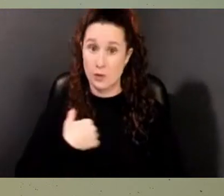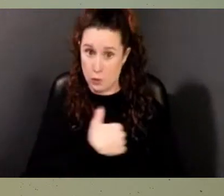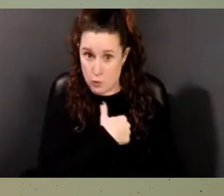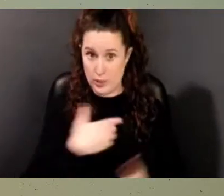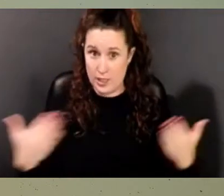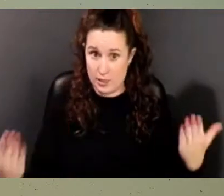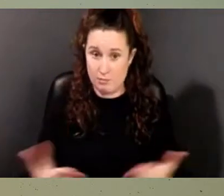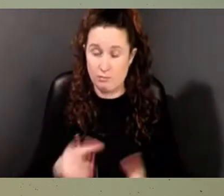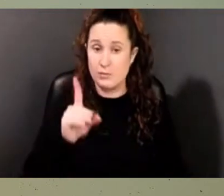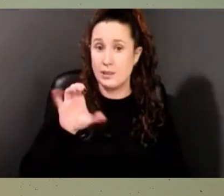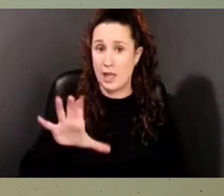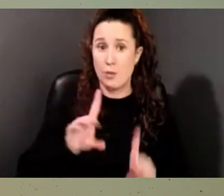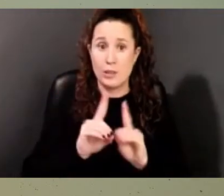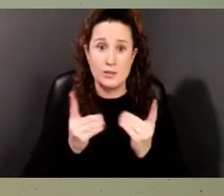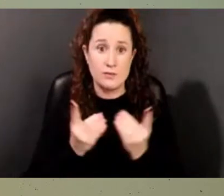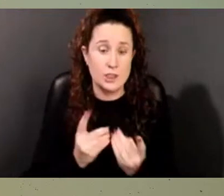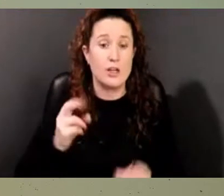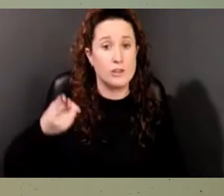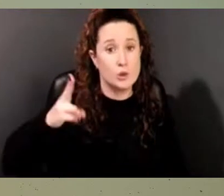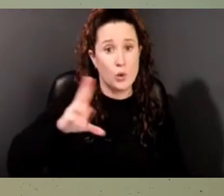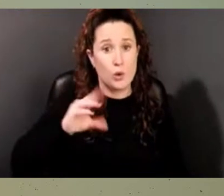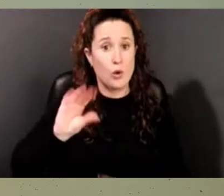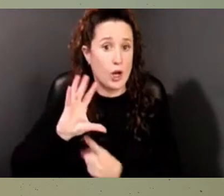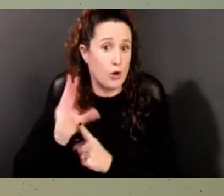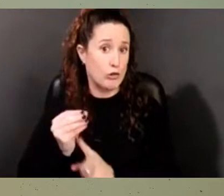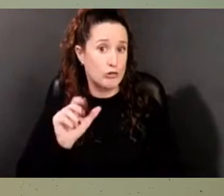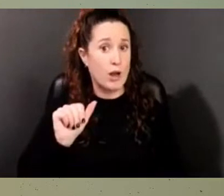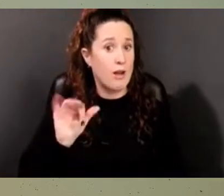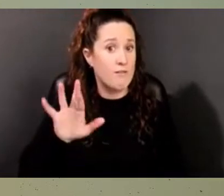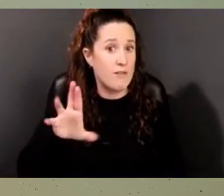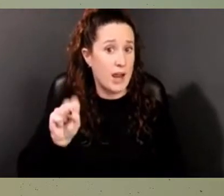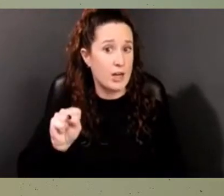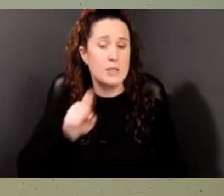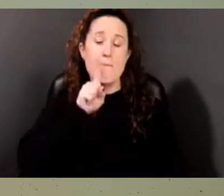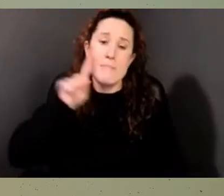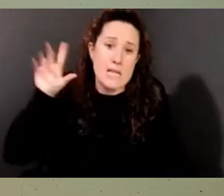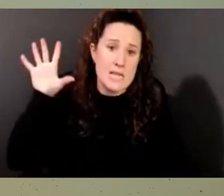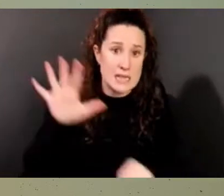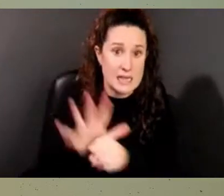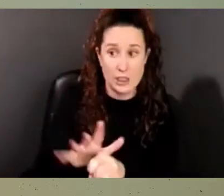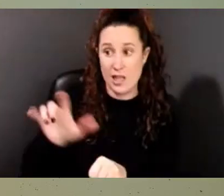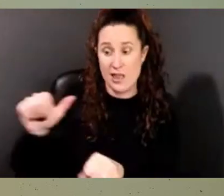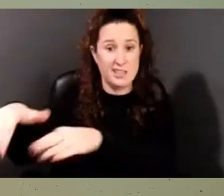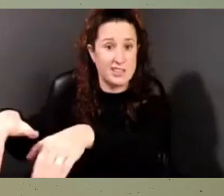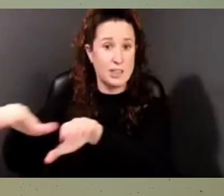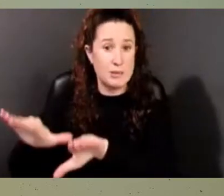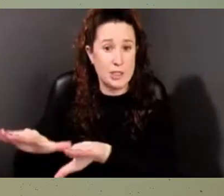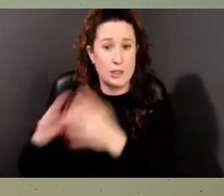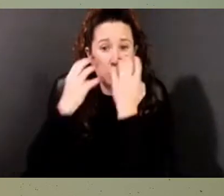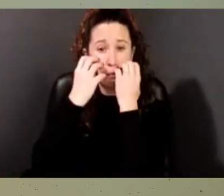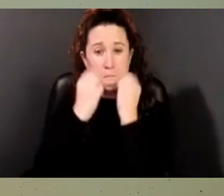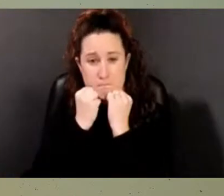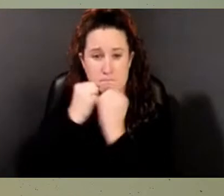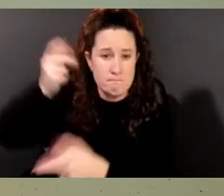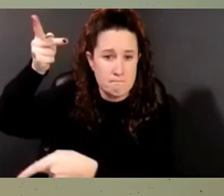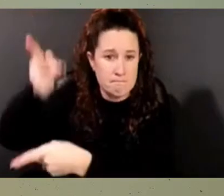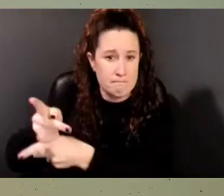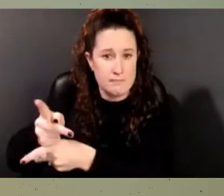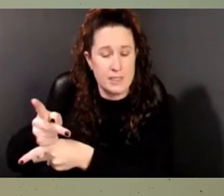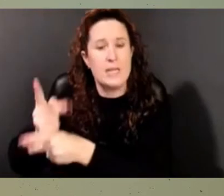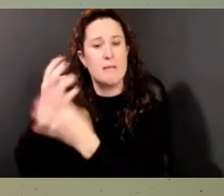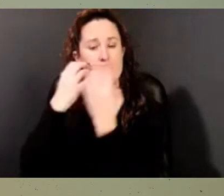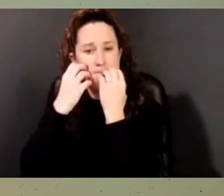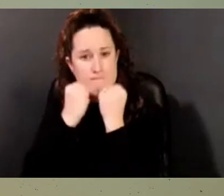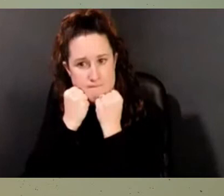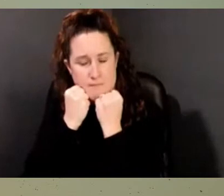Delaware Division of Historical and Cultural Affairs, pledge to preserve the cemetery and remember and honor the men,